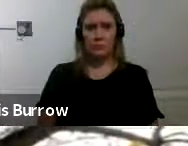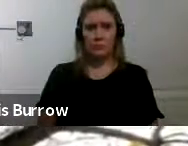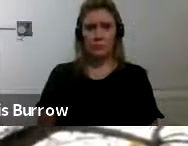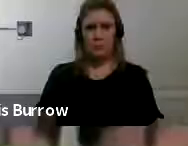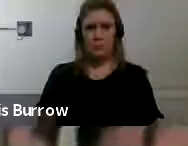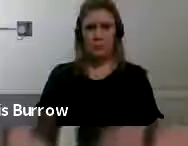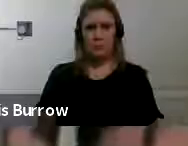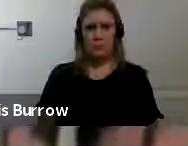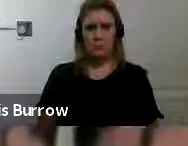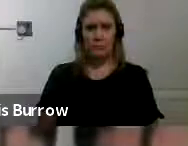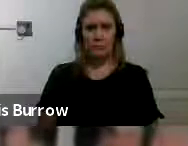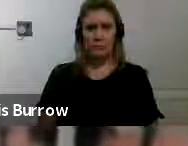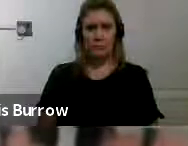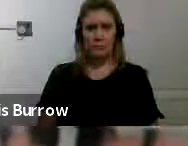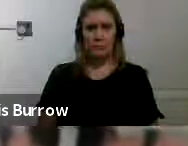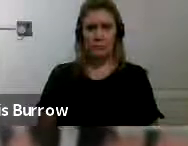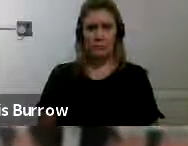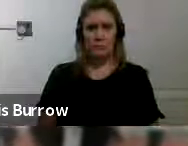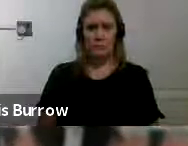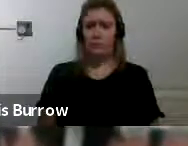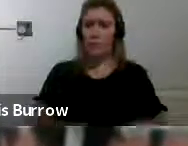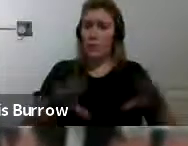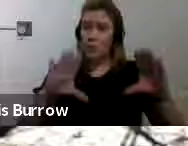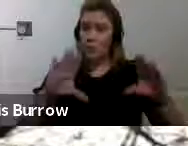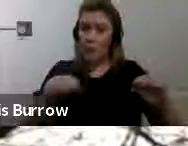Stop smoking.